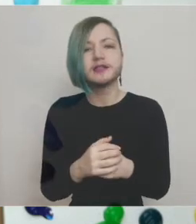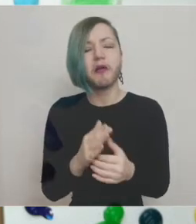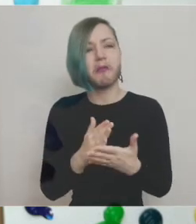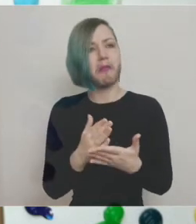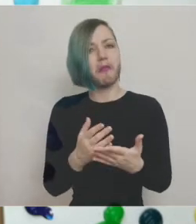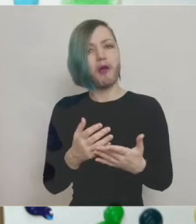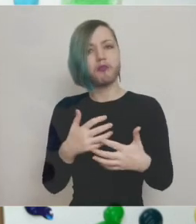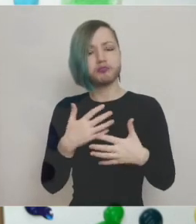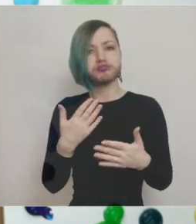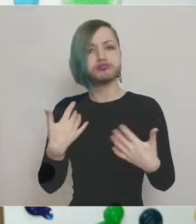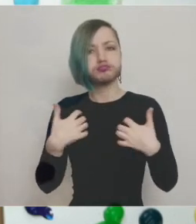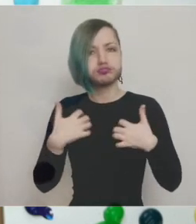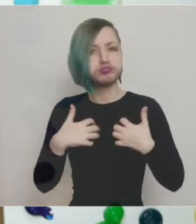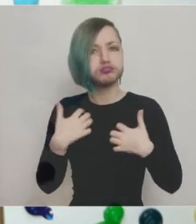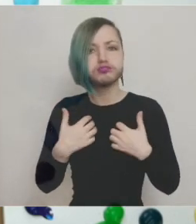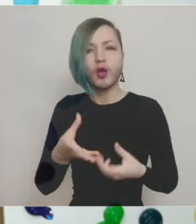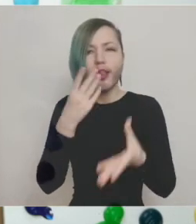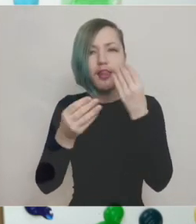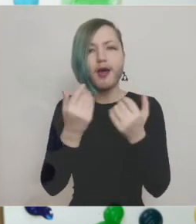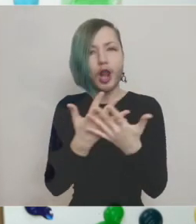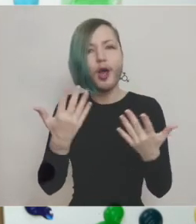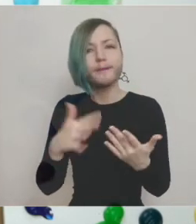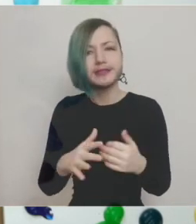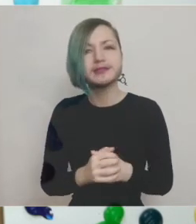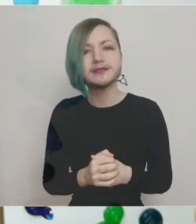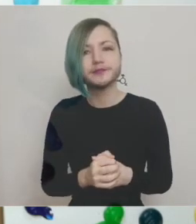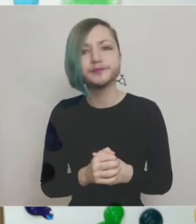learning experience for me too.